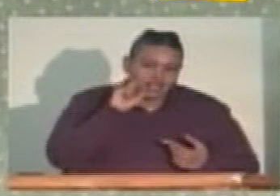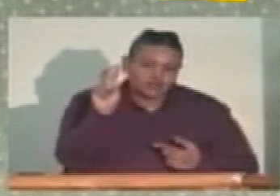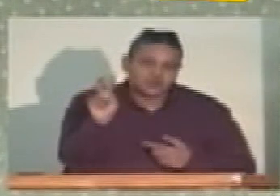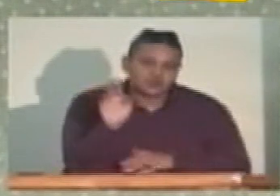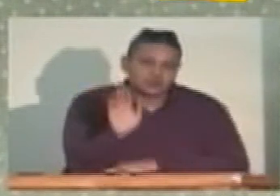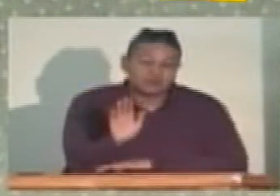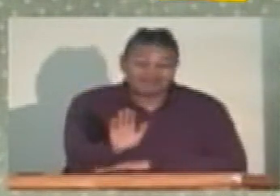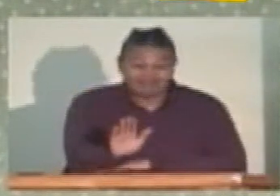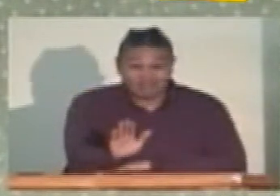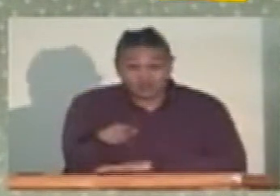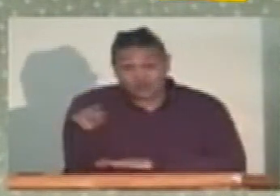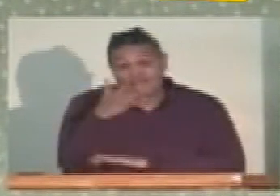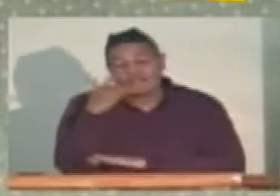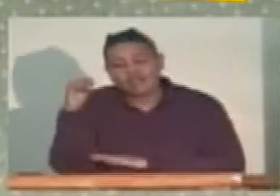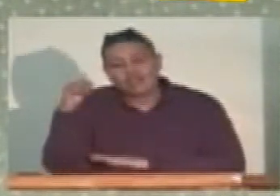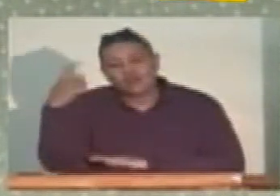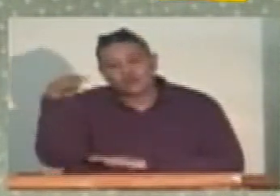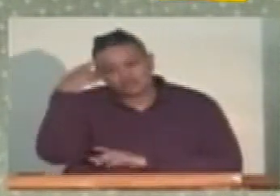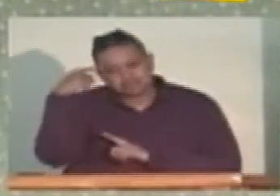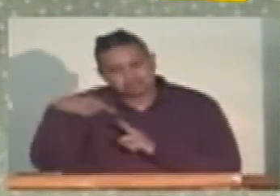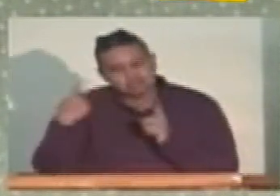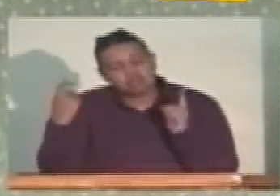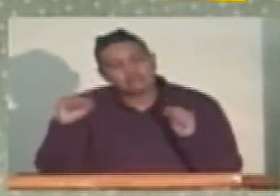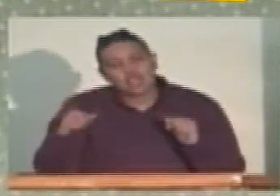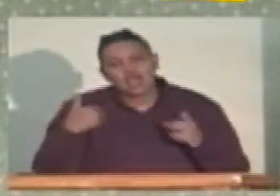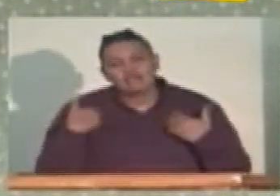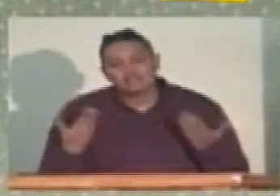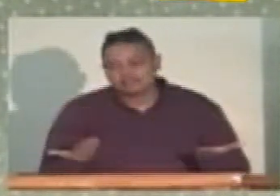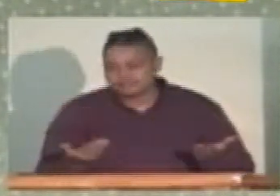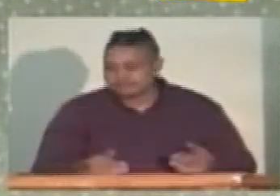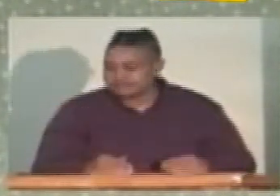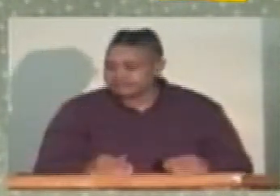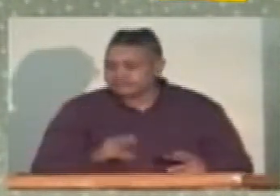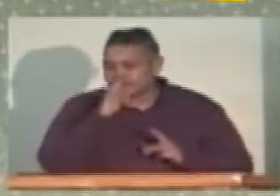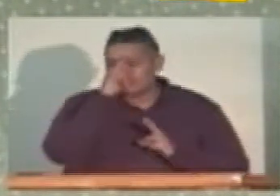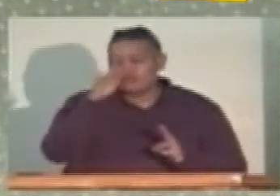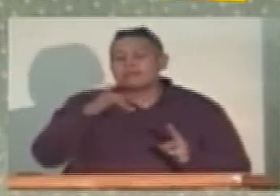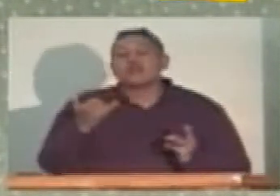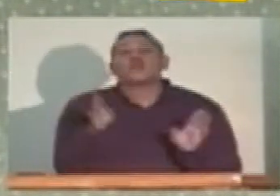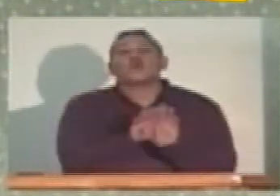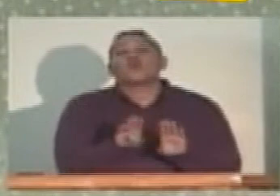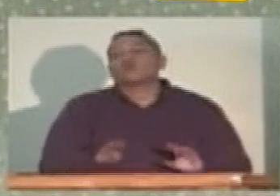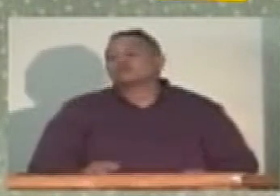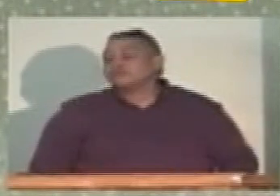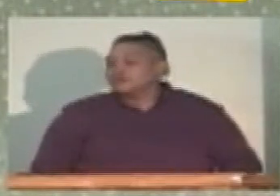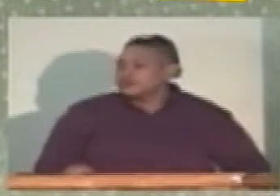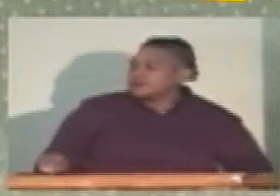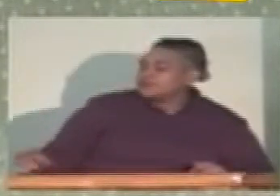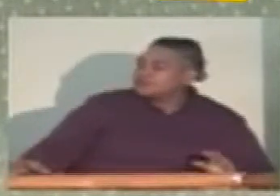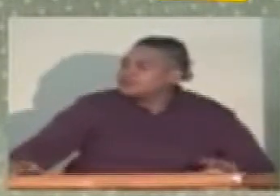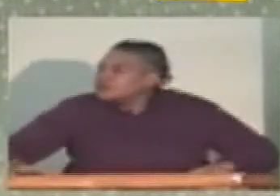2 p.m. Those in favor? Aye. Those against? As this Honorable House now stands adjourned.